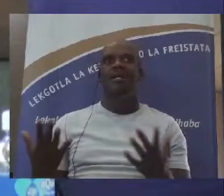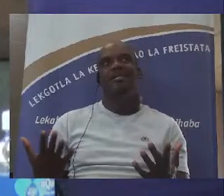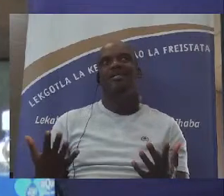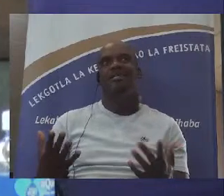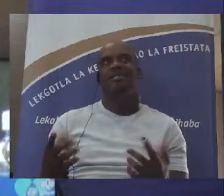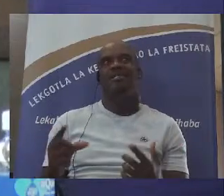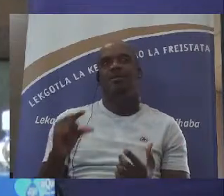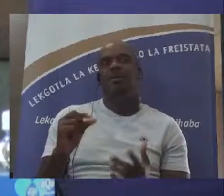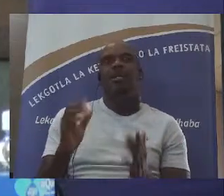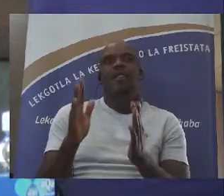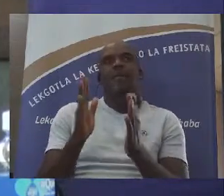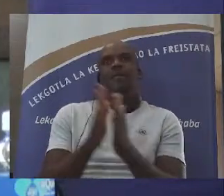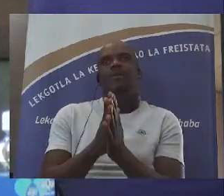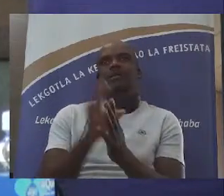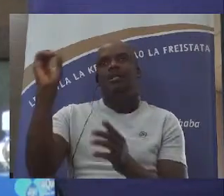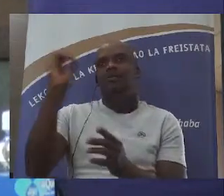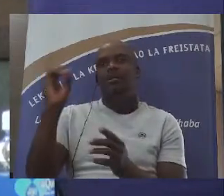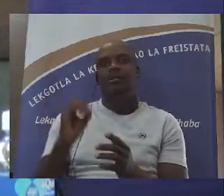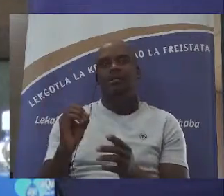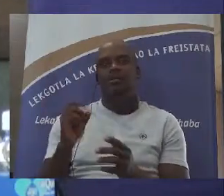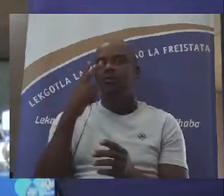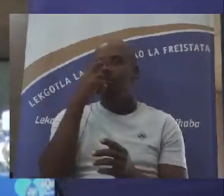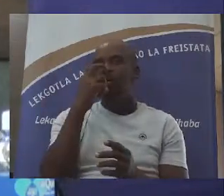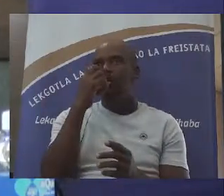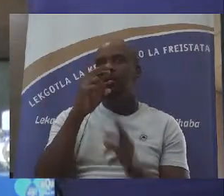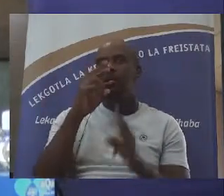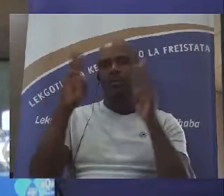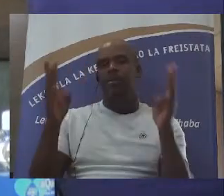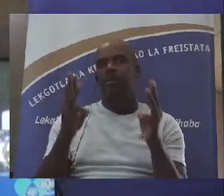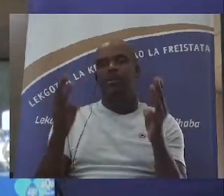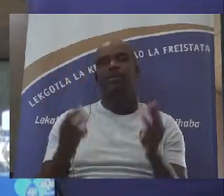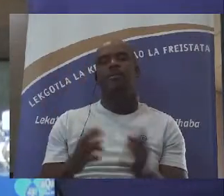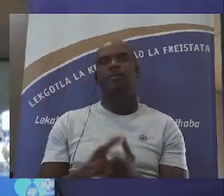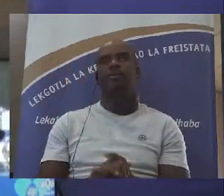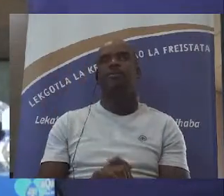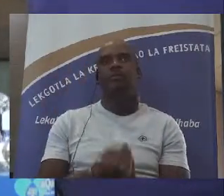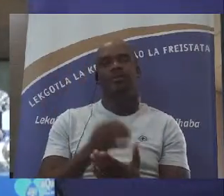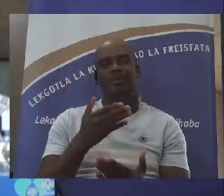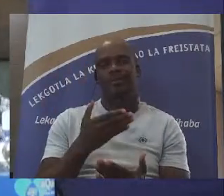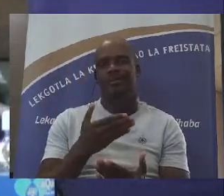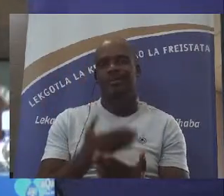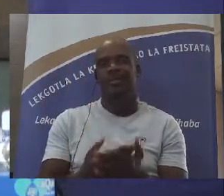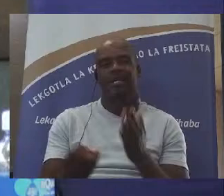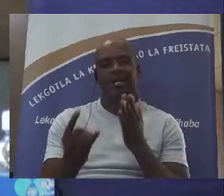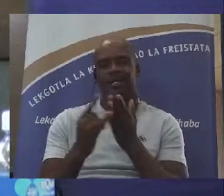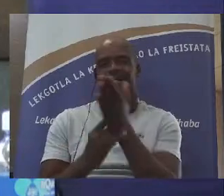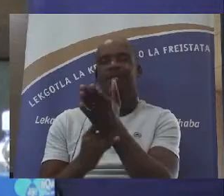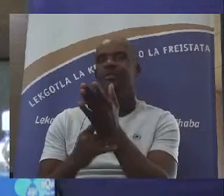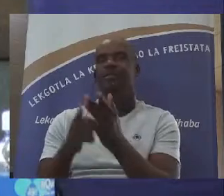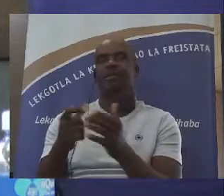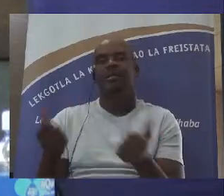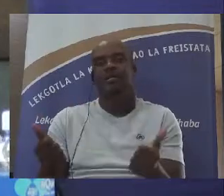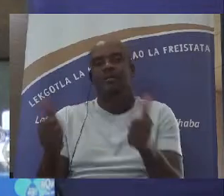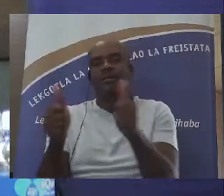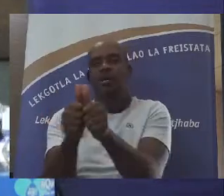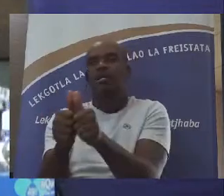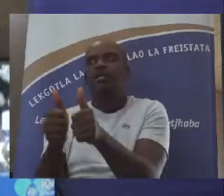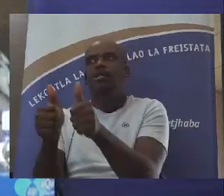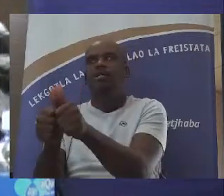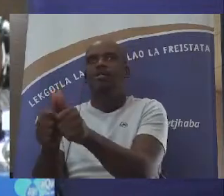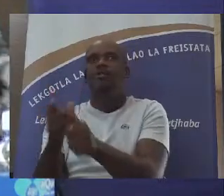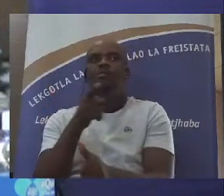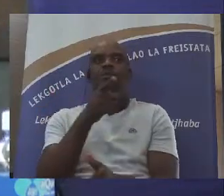minimum of 10% of black people can enter into partnerships with